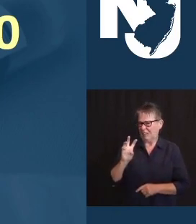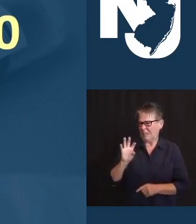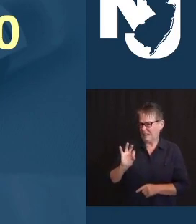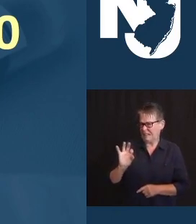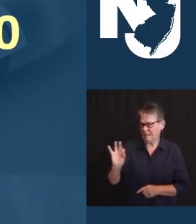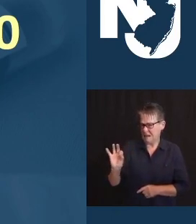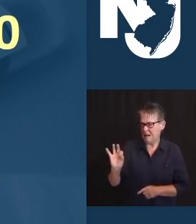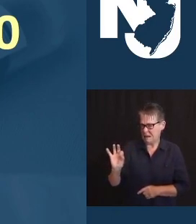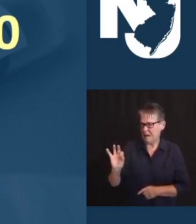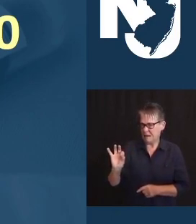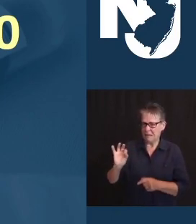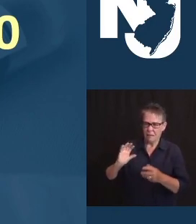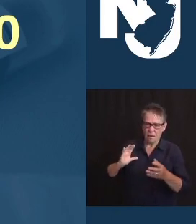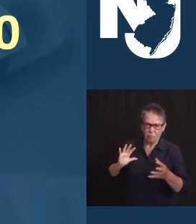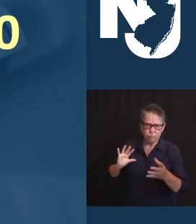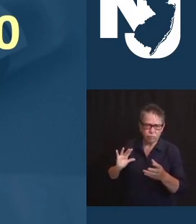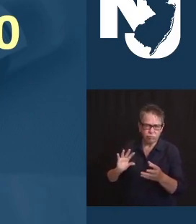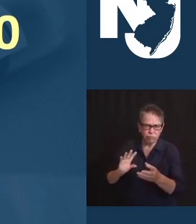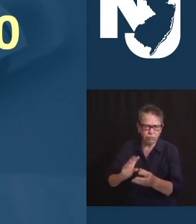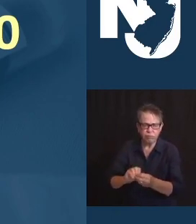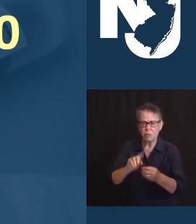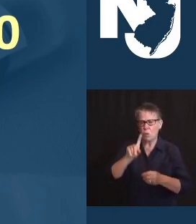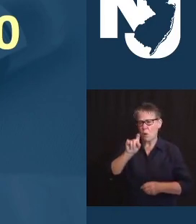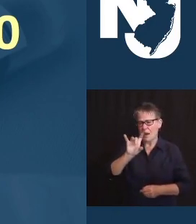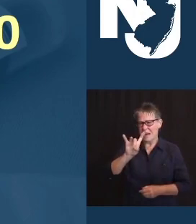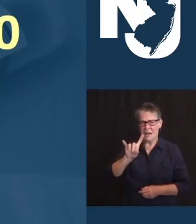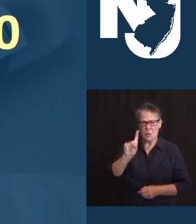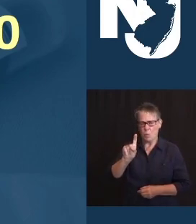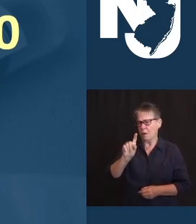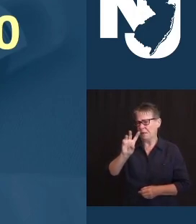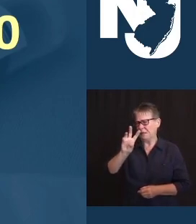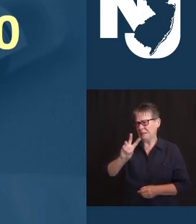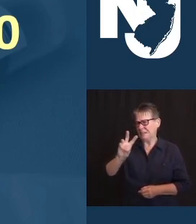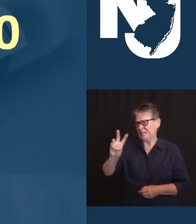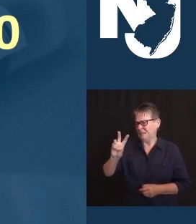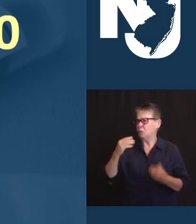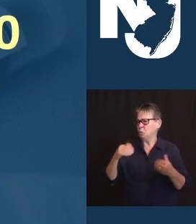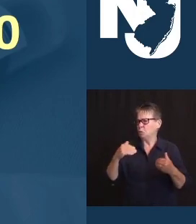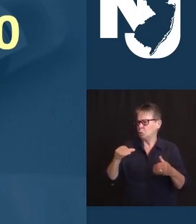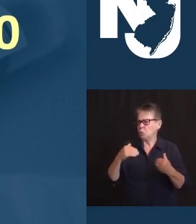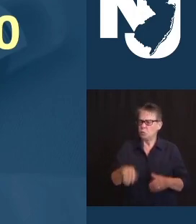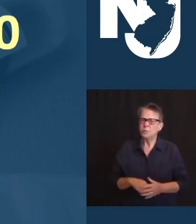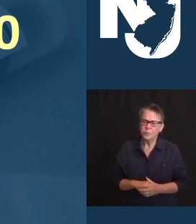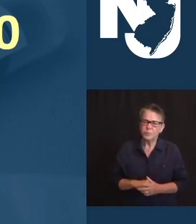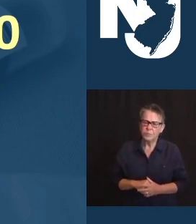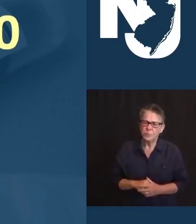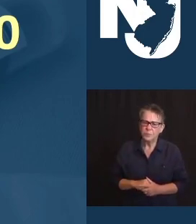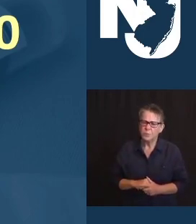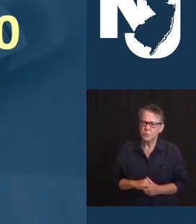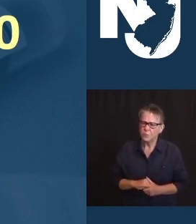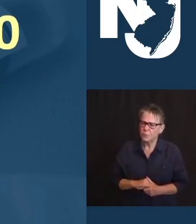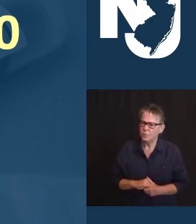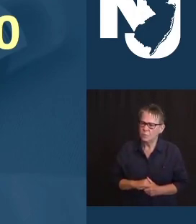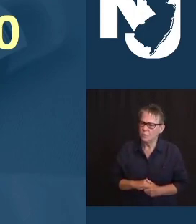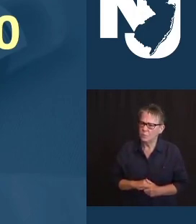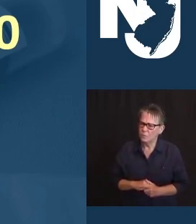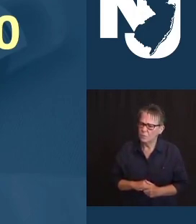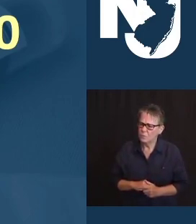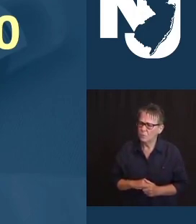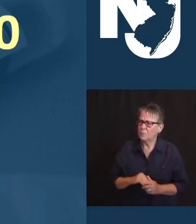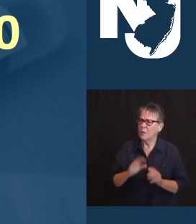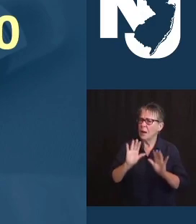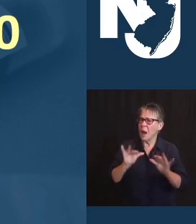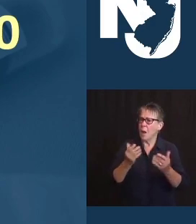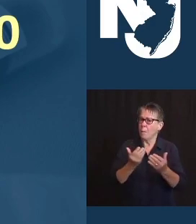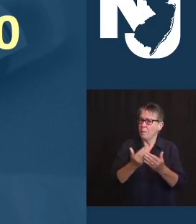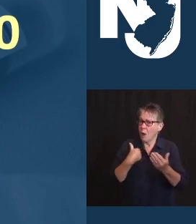March 4th to 181,660. Before I move on, I'd like to note that